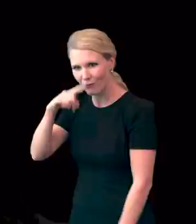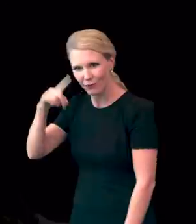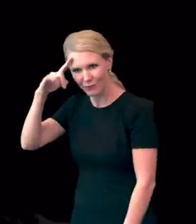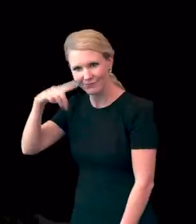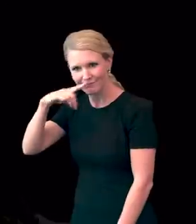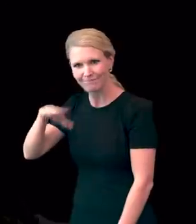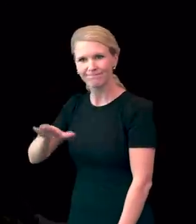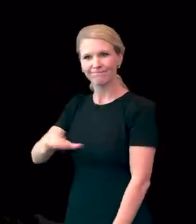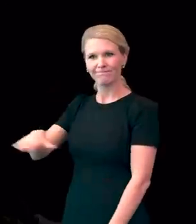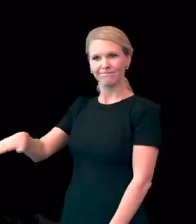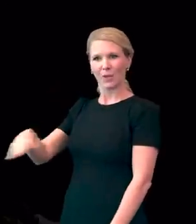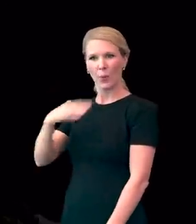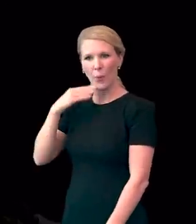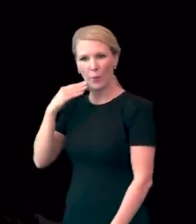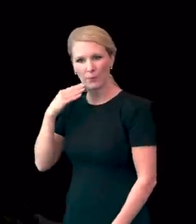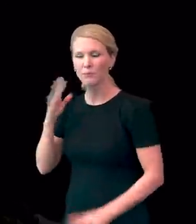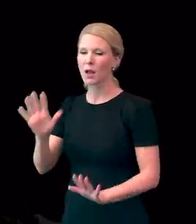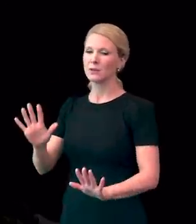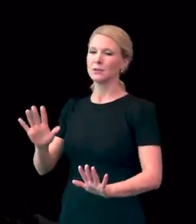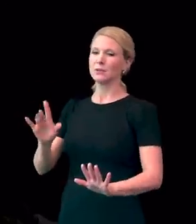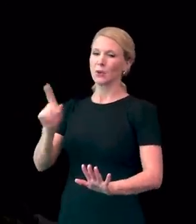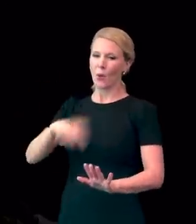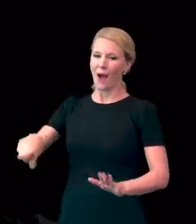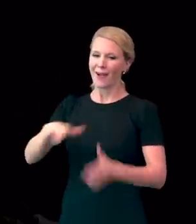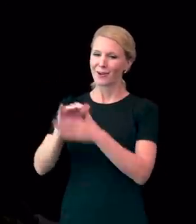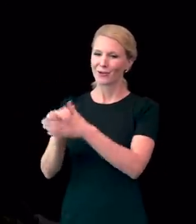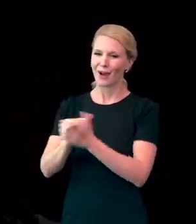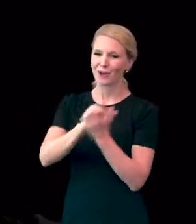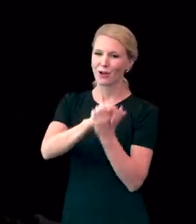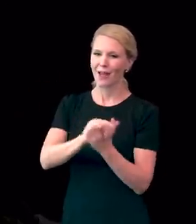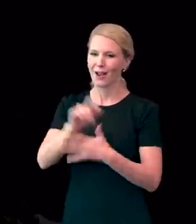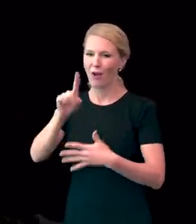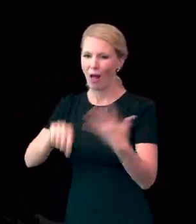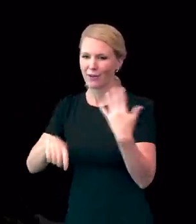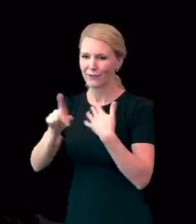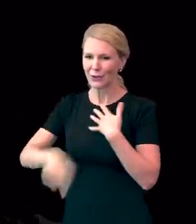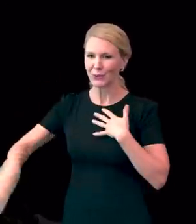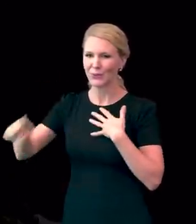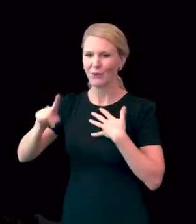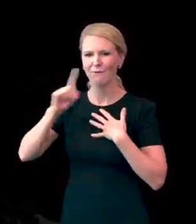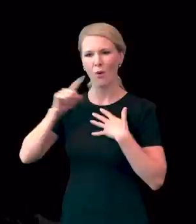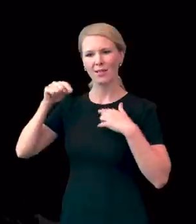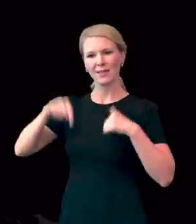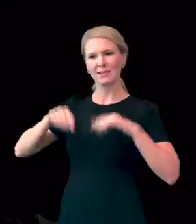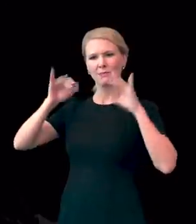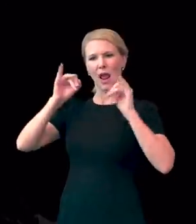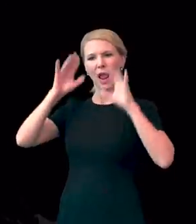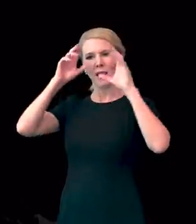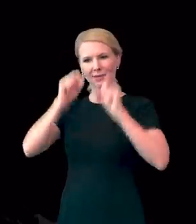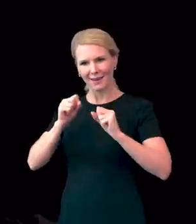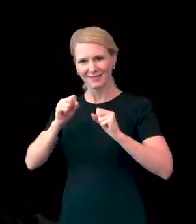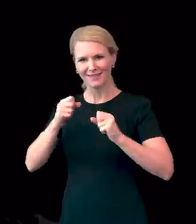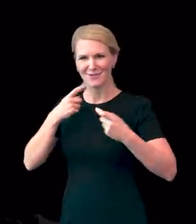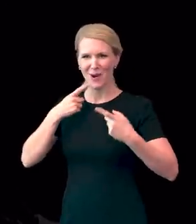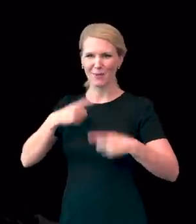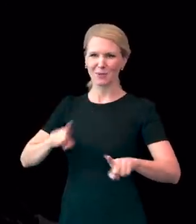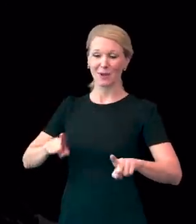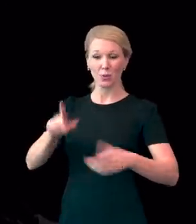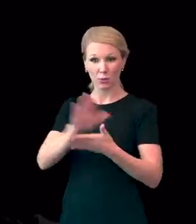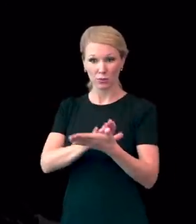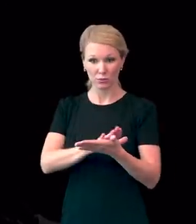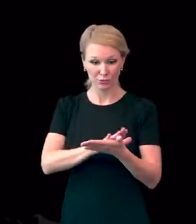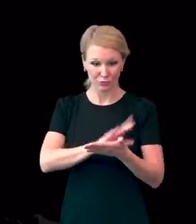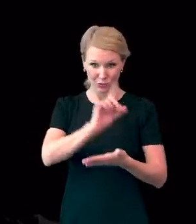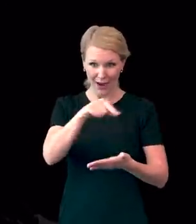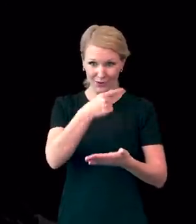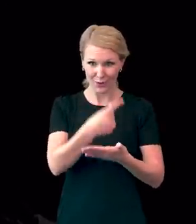adversity, you have persevered. I congratulate you, our Global Campus graduates, for this milestone accomplishment. While graduating college is impressive